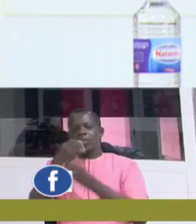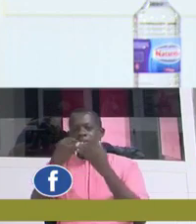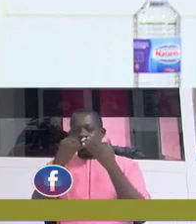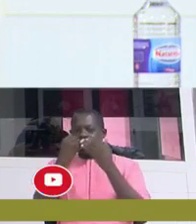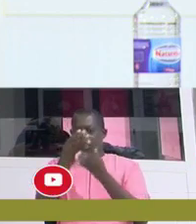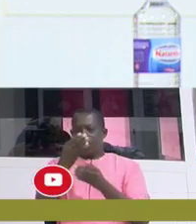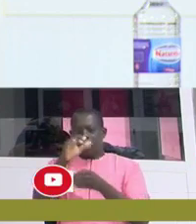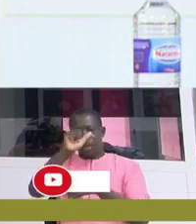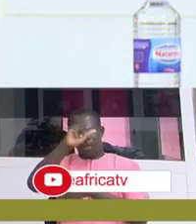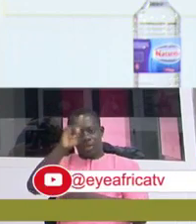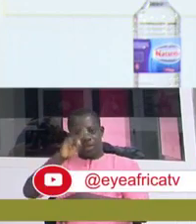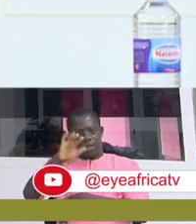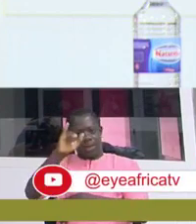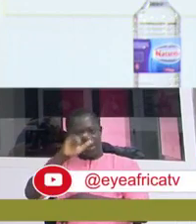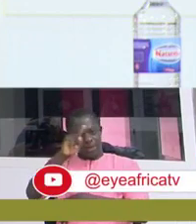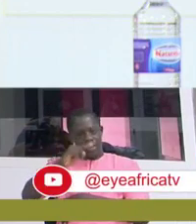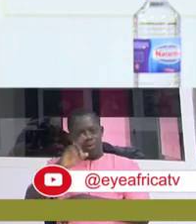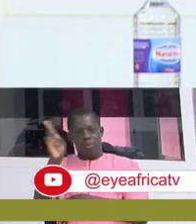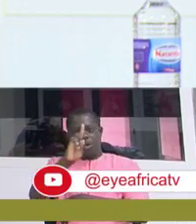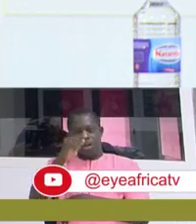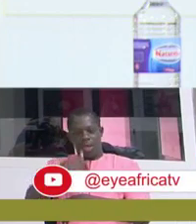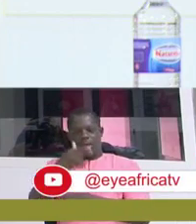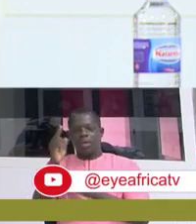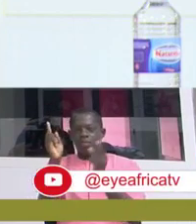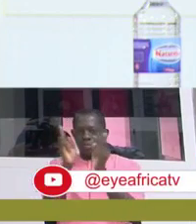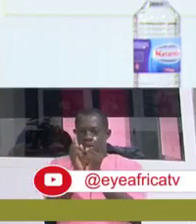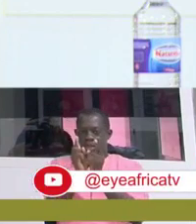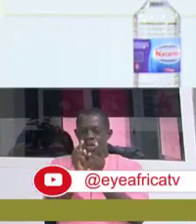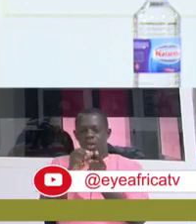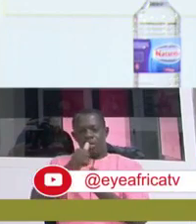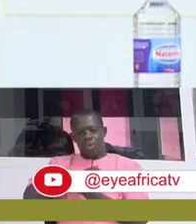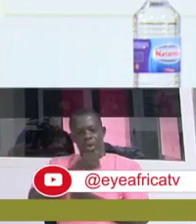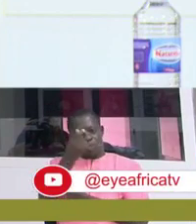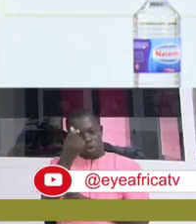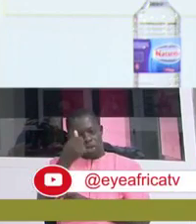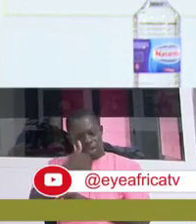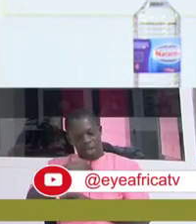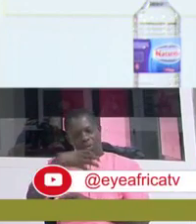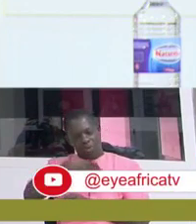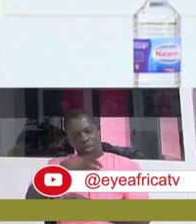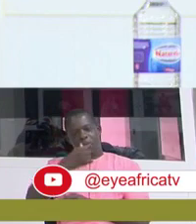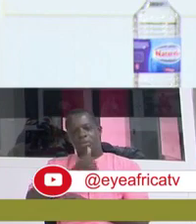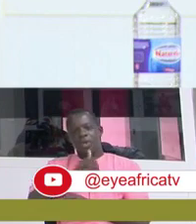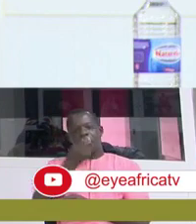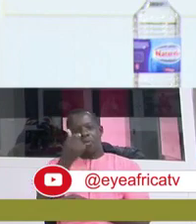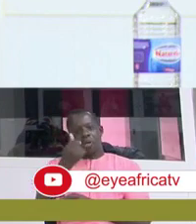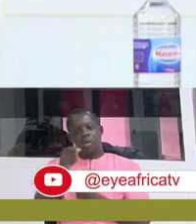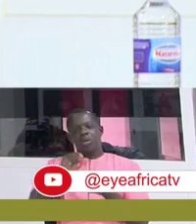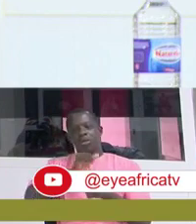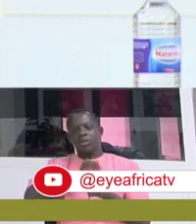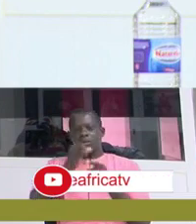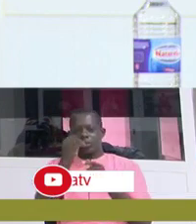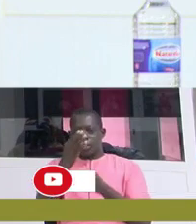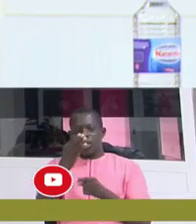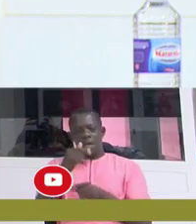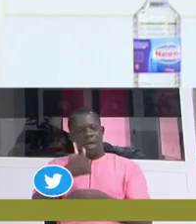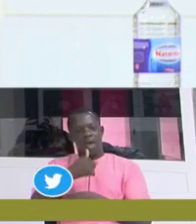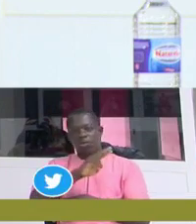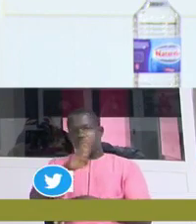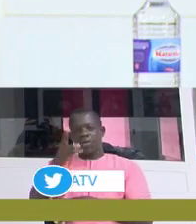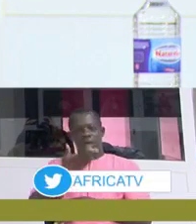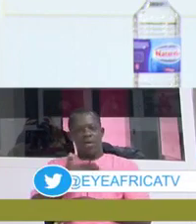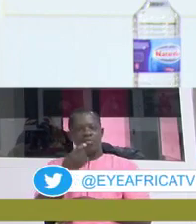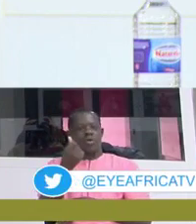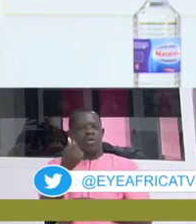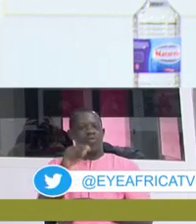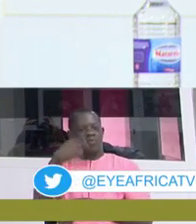said, Assis, what I came for, Nakodo, my money, left a wall. That's what I want. Konyoko, he said to me that, ni teyang,